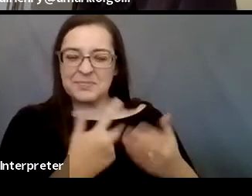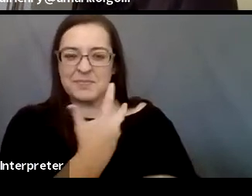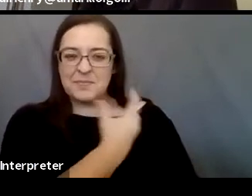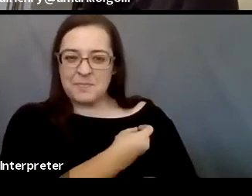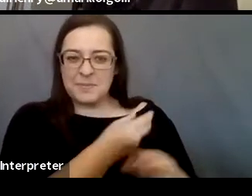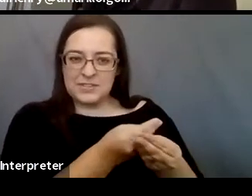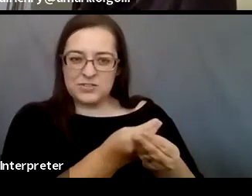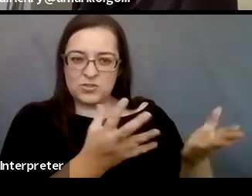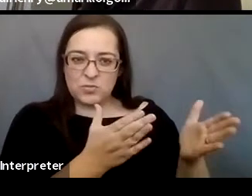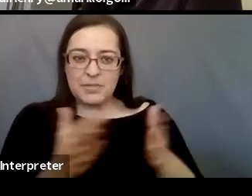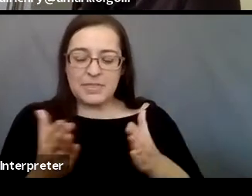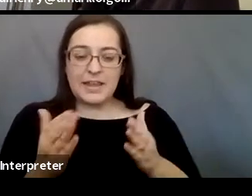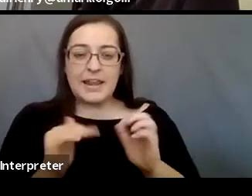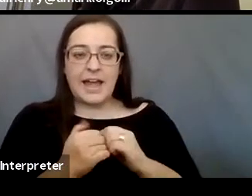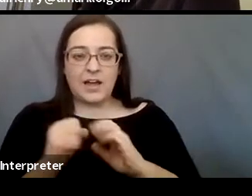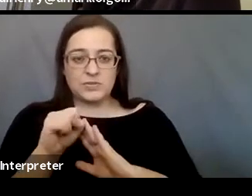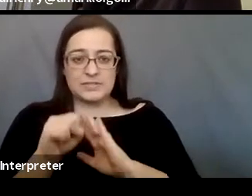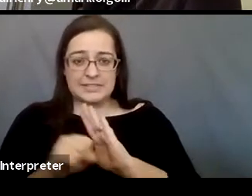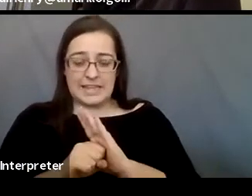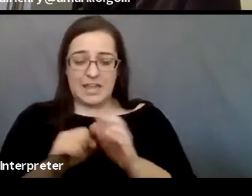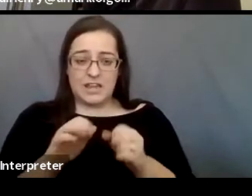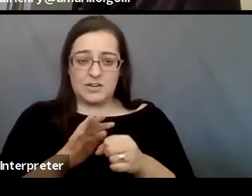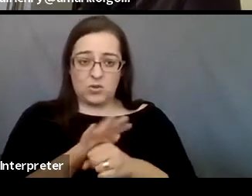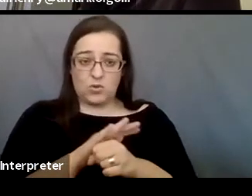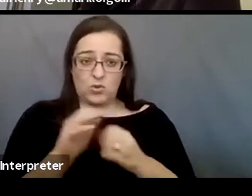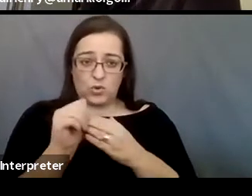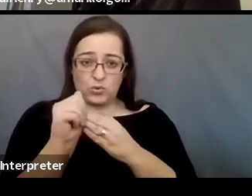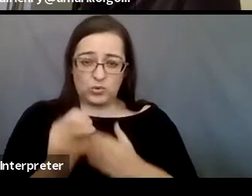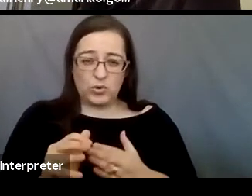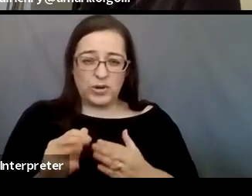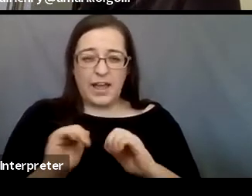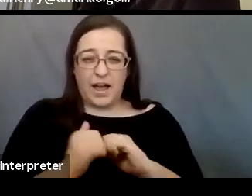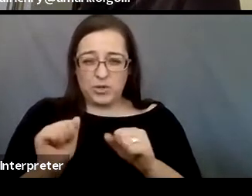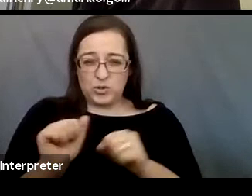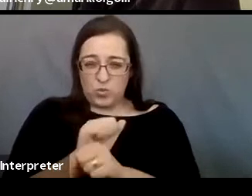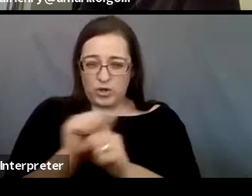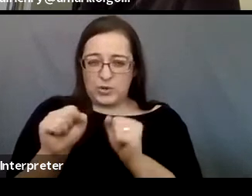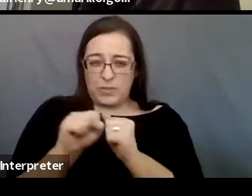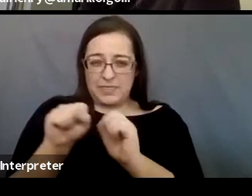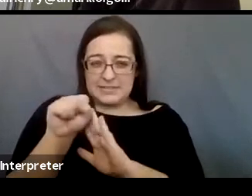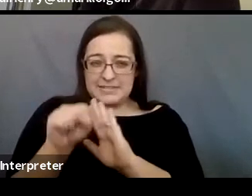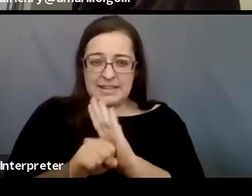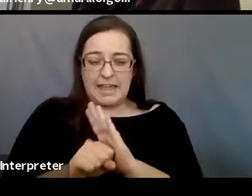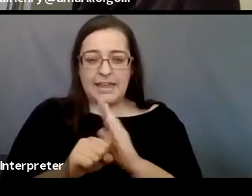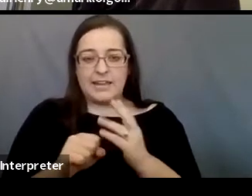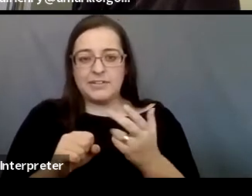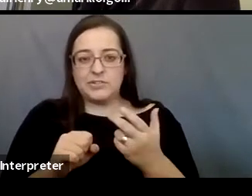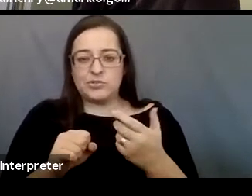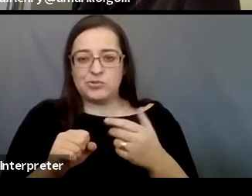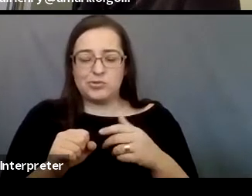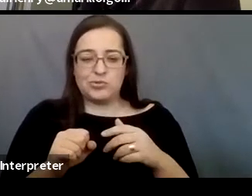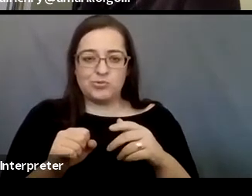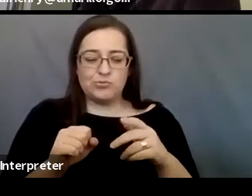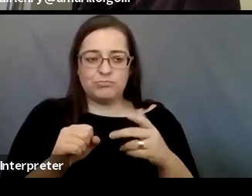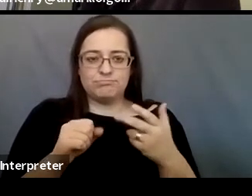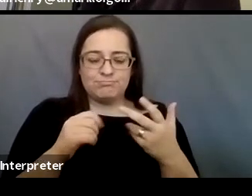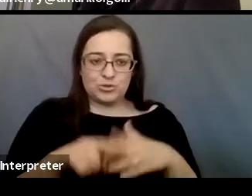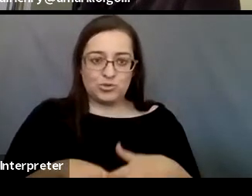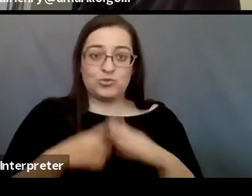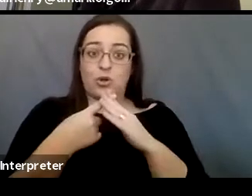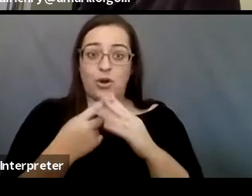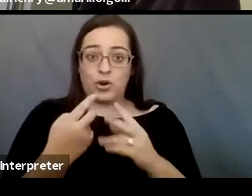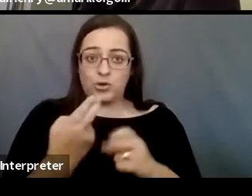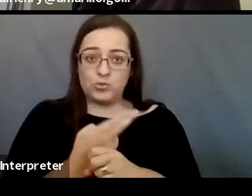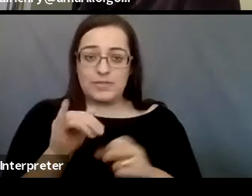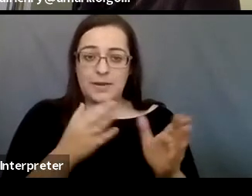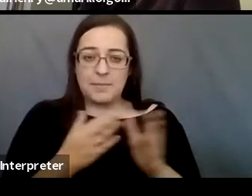wondering how are state and local leaders working together to roll out this plan in Texas, and also how important is